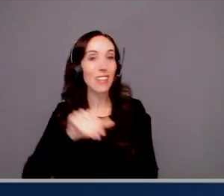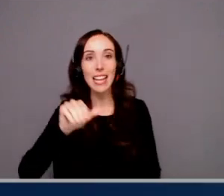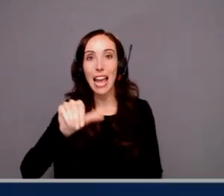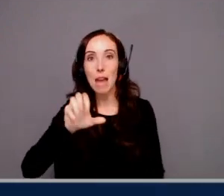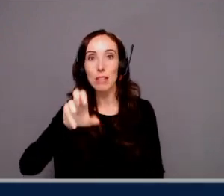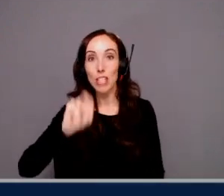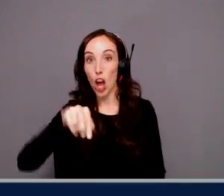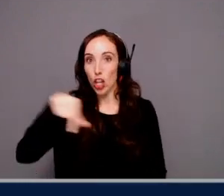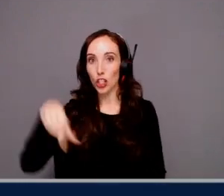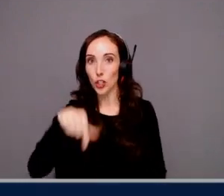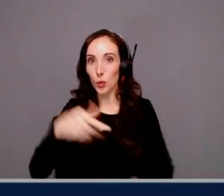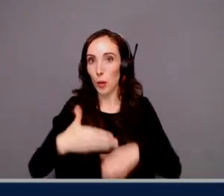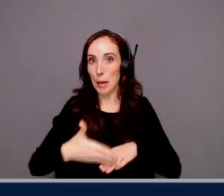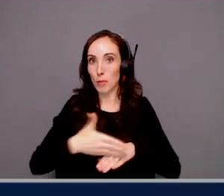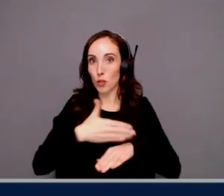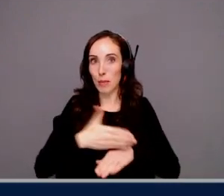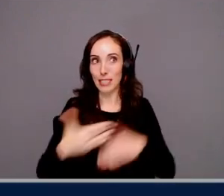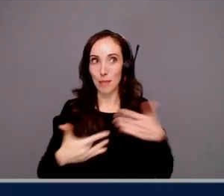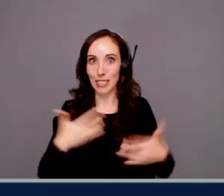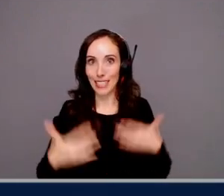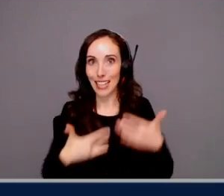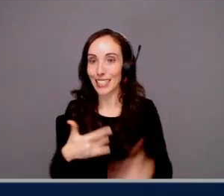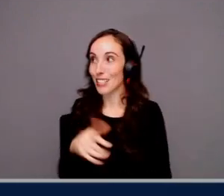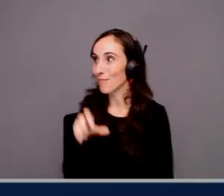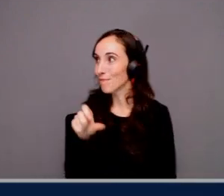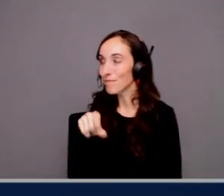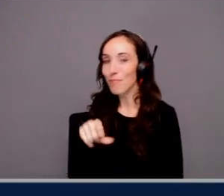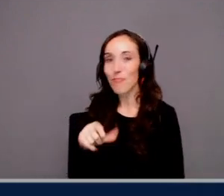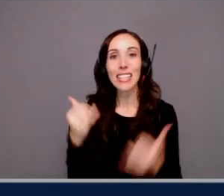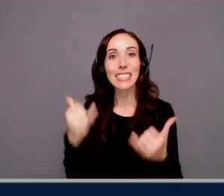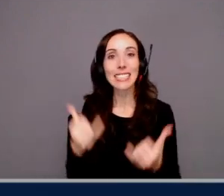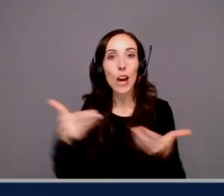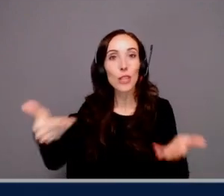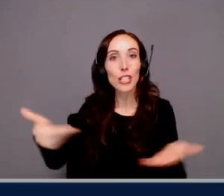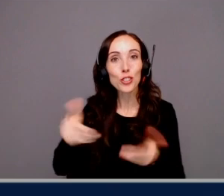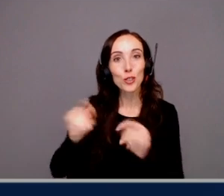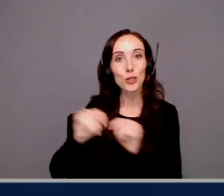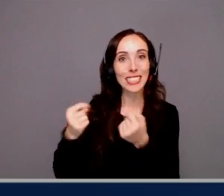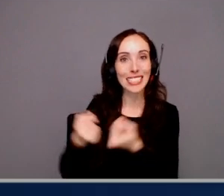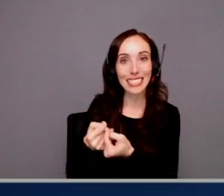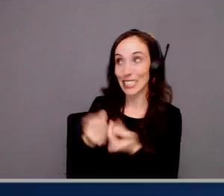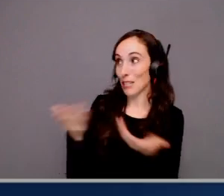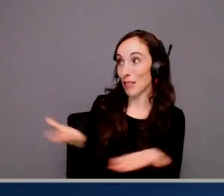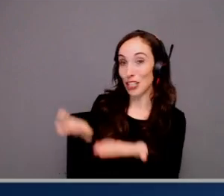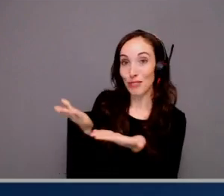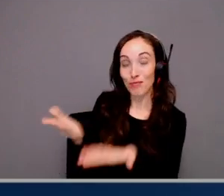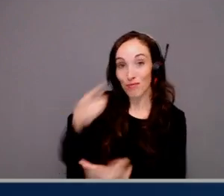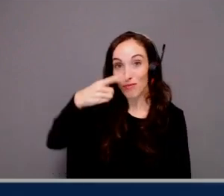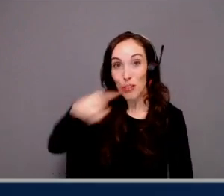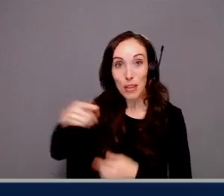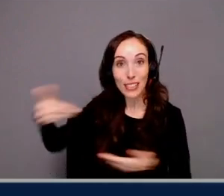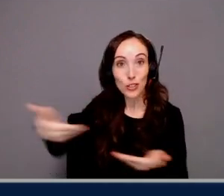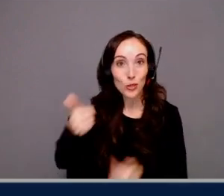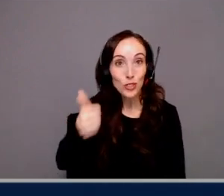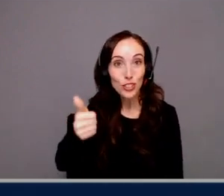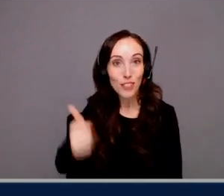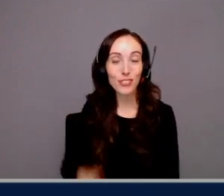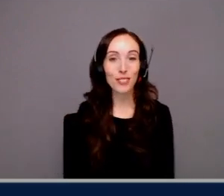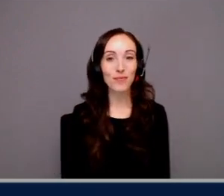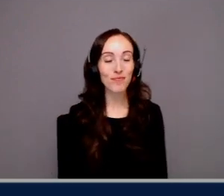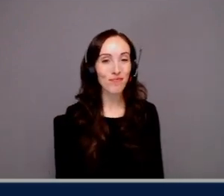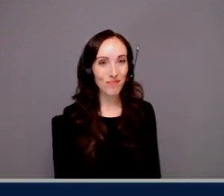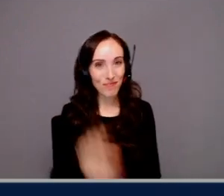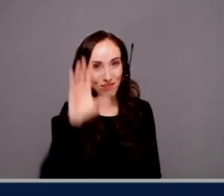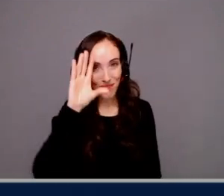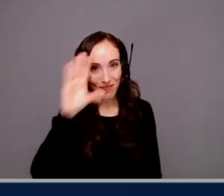I'm excited to hear about it. I think it's time for us to introduce the team members that we have with us. So would you guys mind introducing yourselves? Hi, everybody.